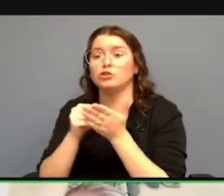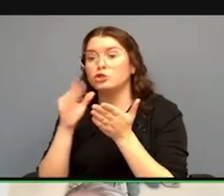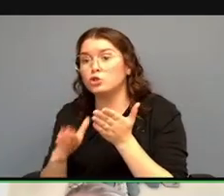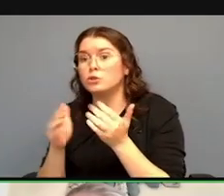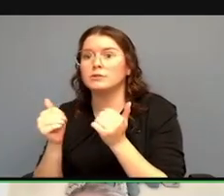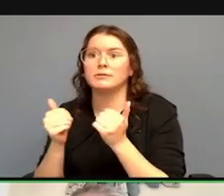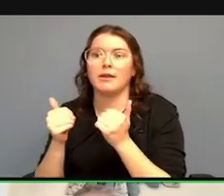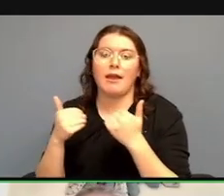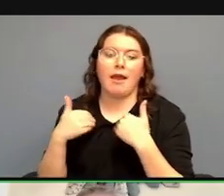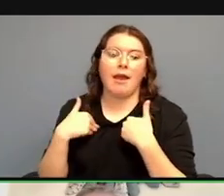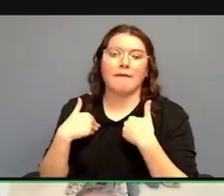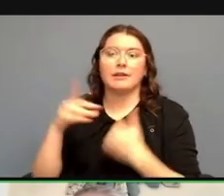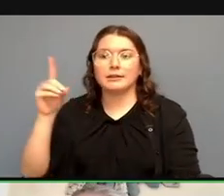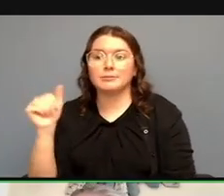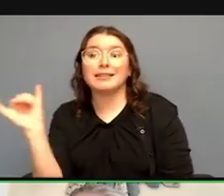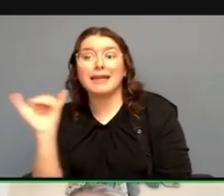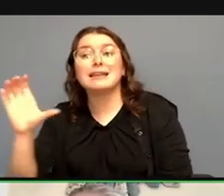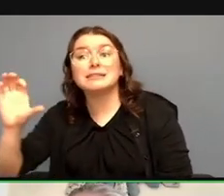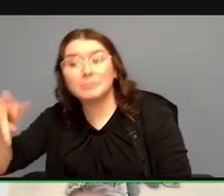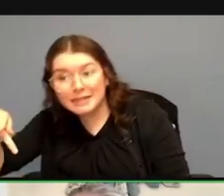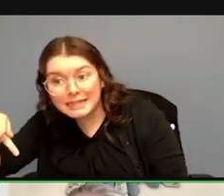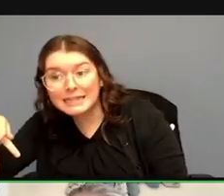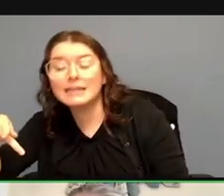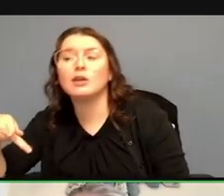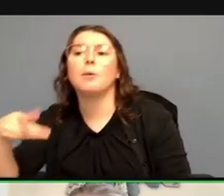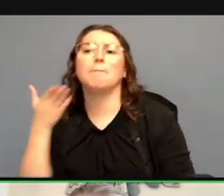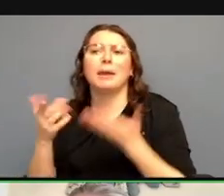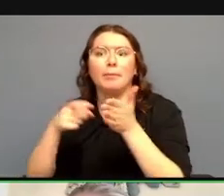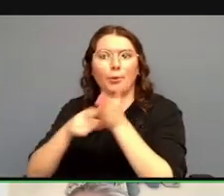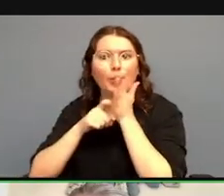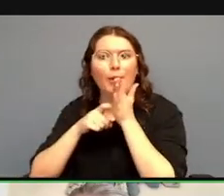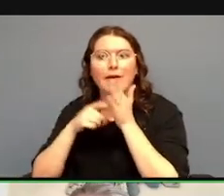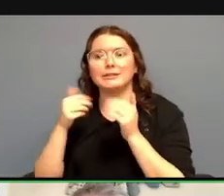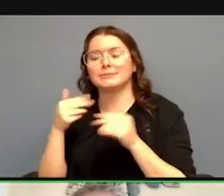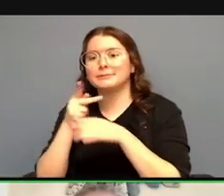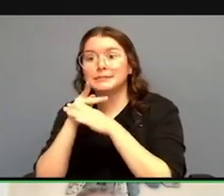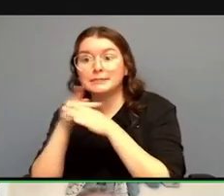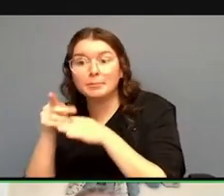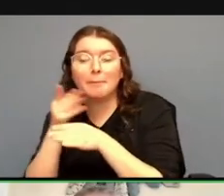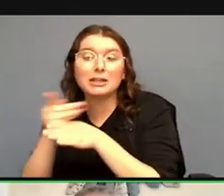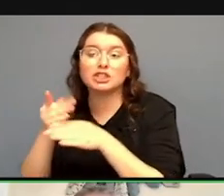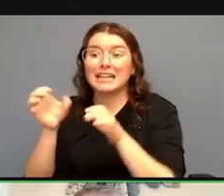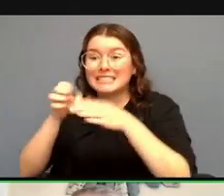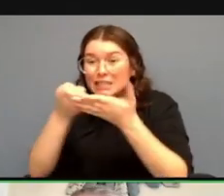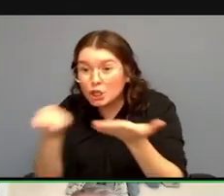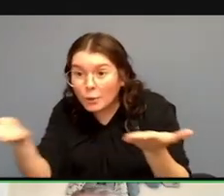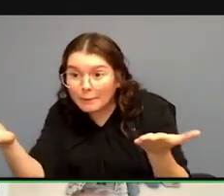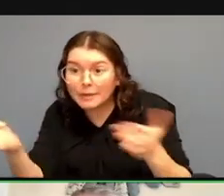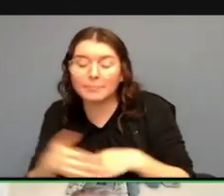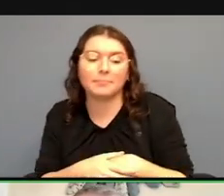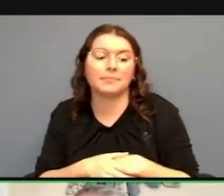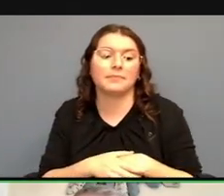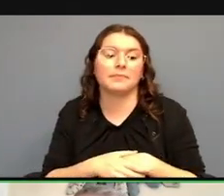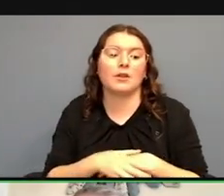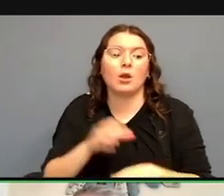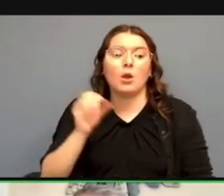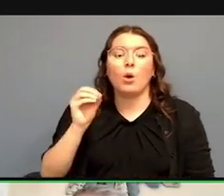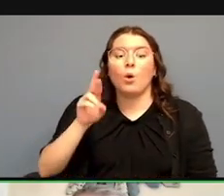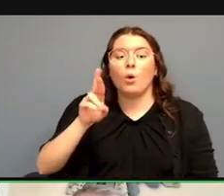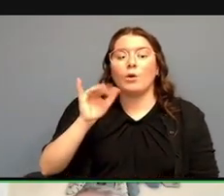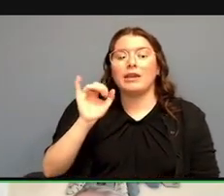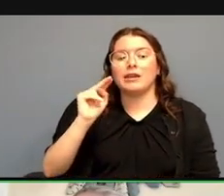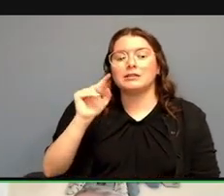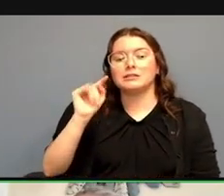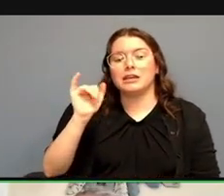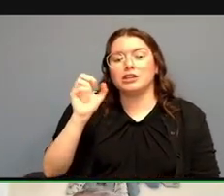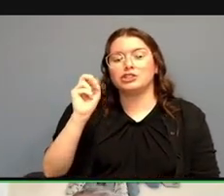cerebral palsy, who might require some specialized equipment. An orientation and mobility specialist.